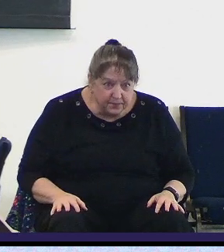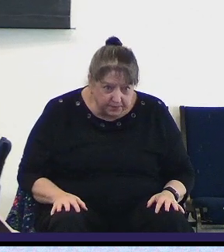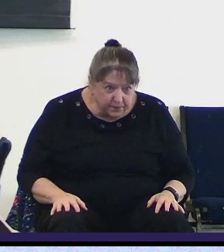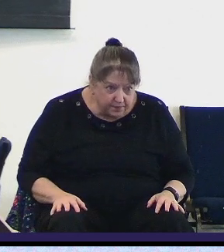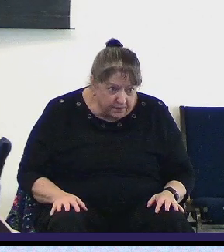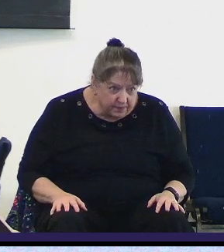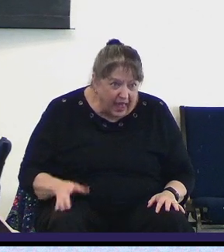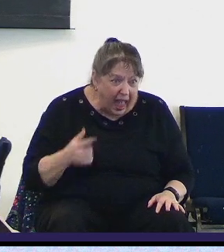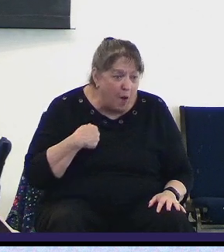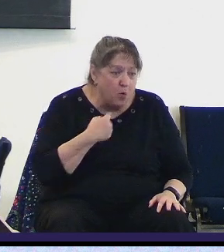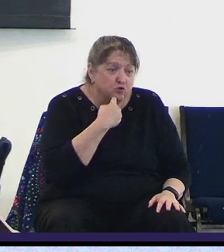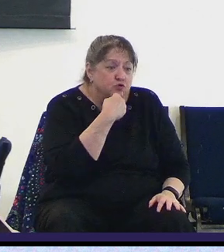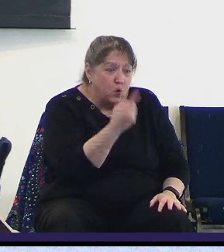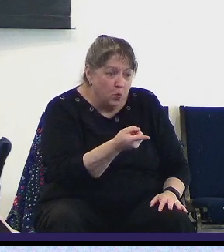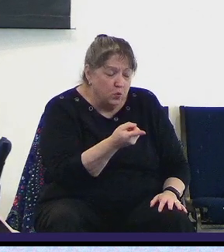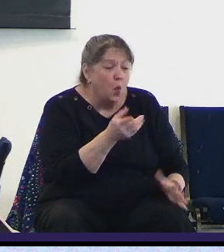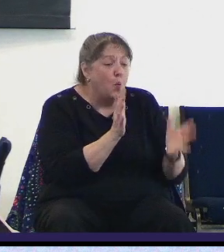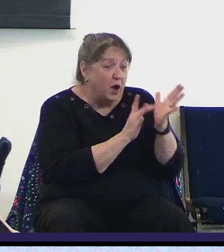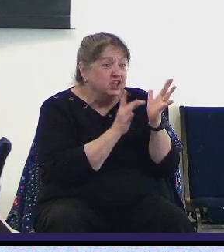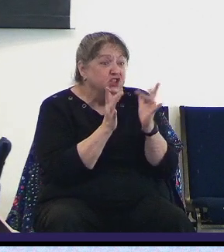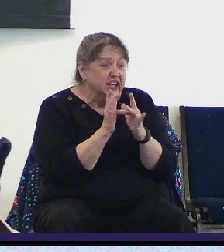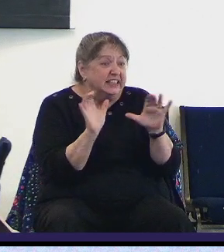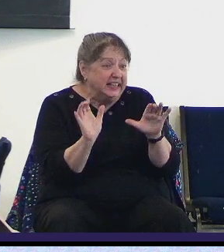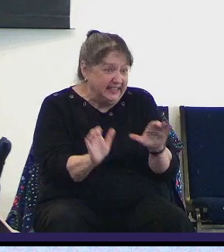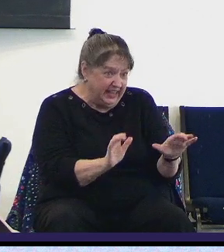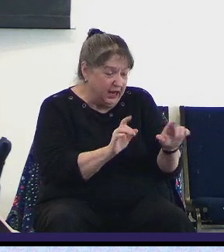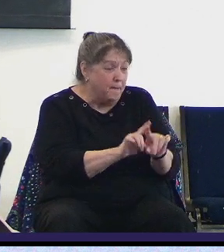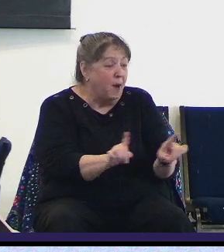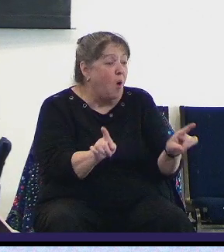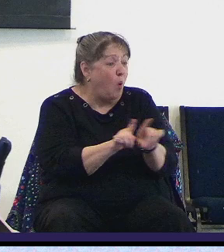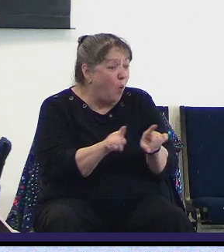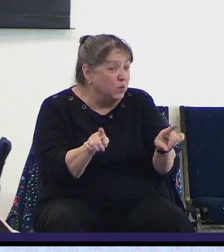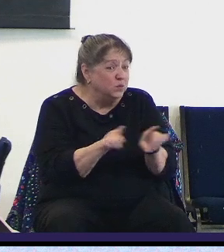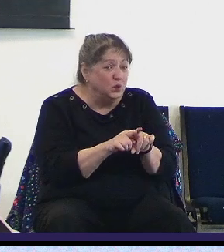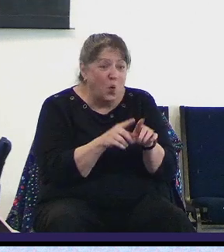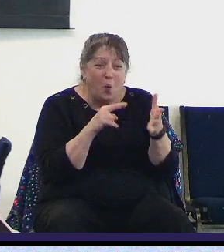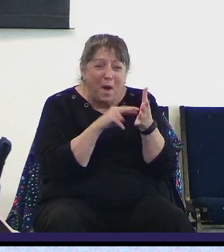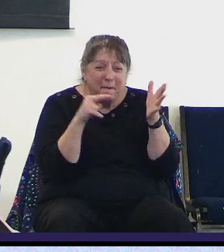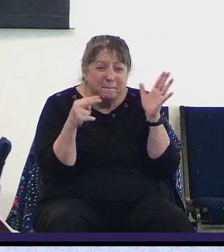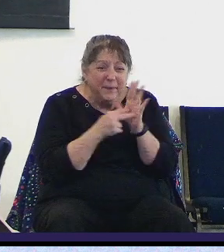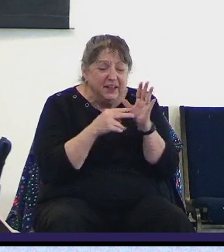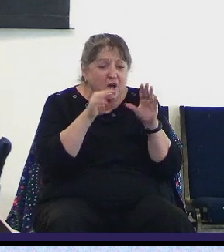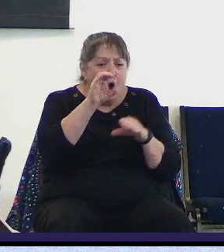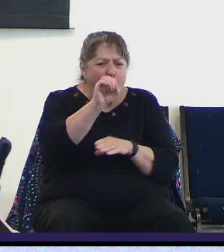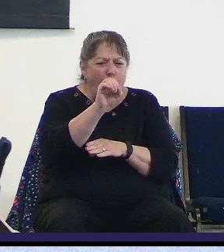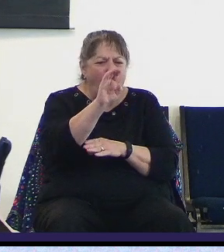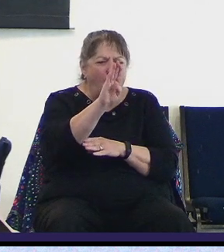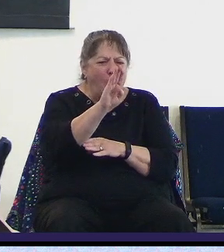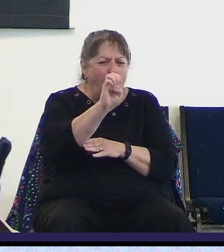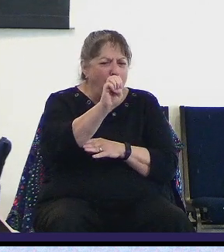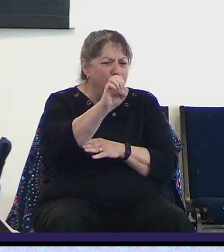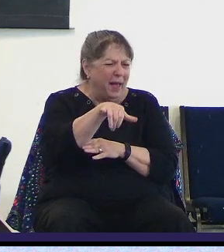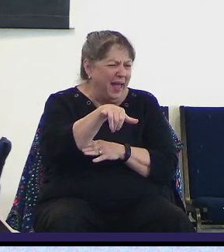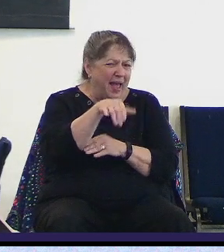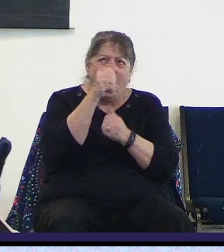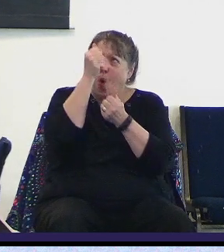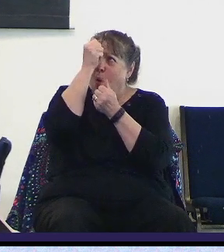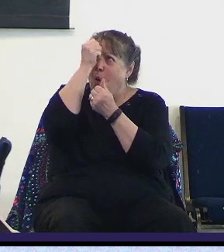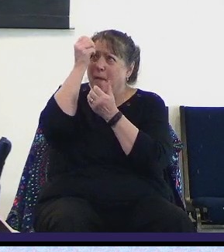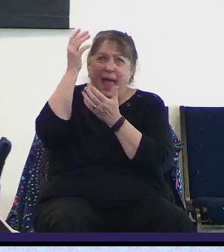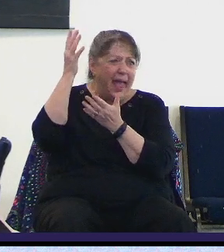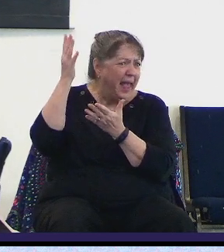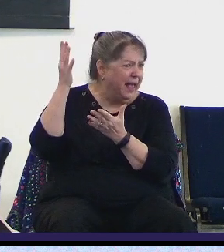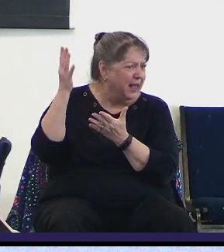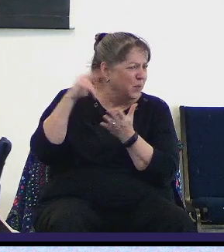show what Jesus said. Let me show you what he did. But let me also show you what it means to obey him. Because we're no longer the king of